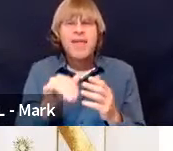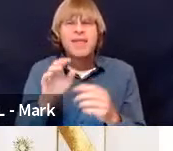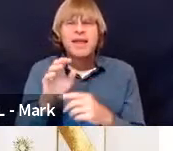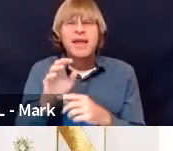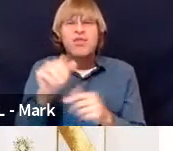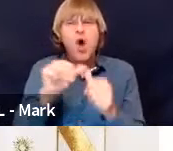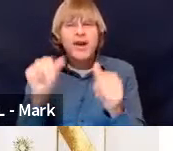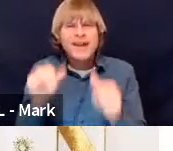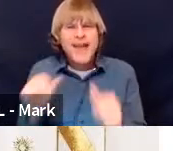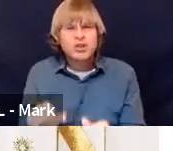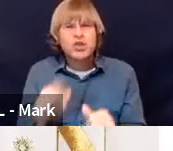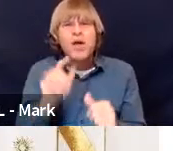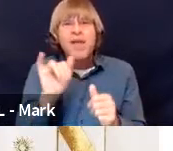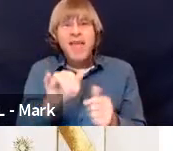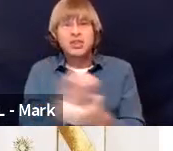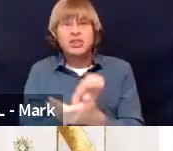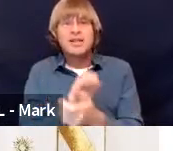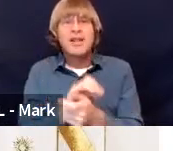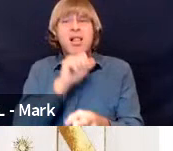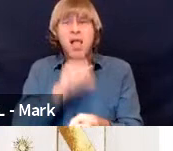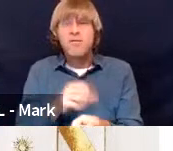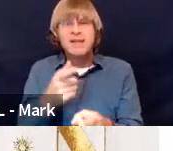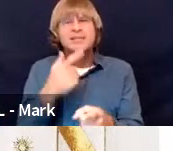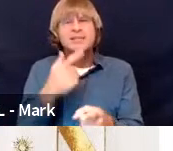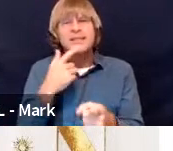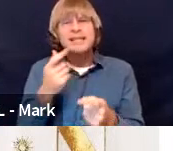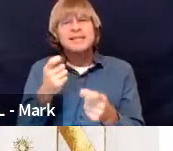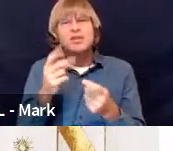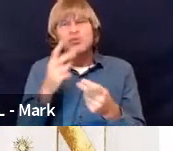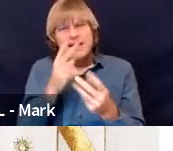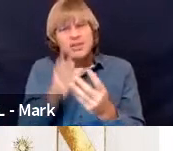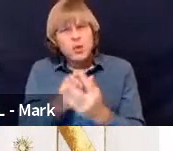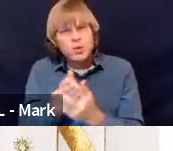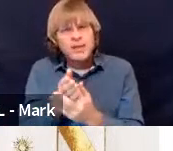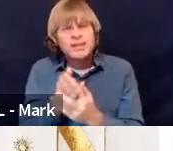architecture. What I love about this sheet is it's a subtle translucent